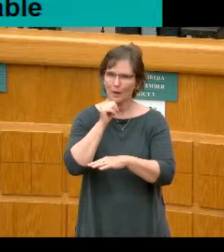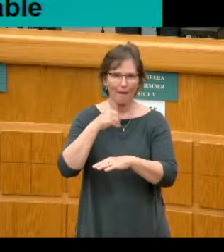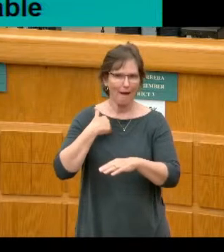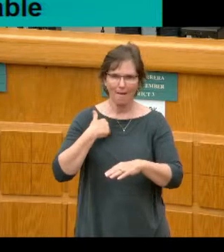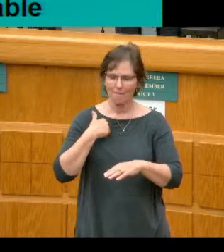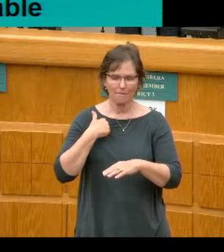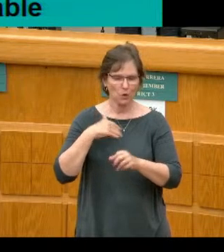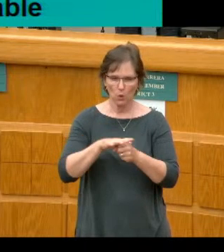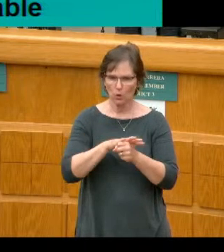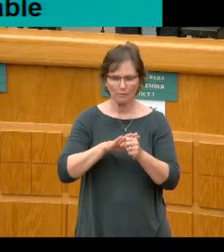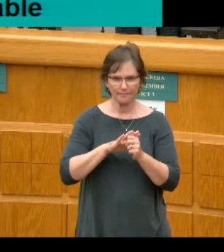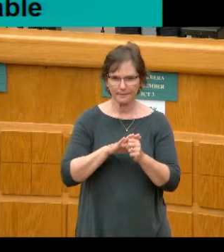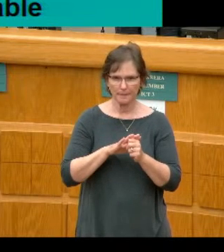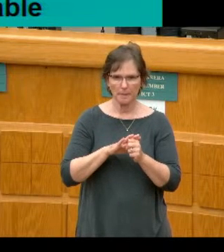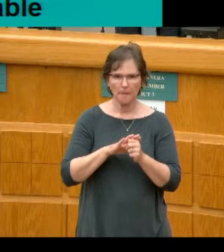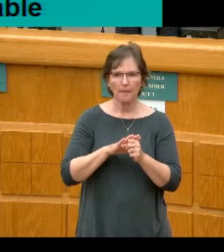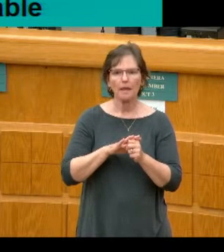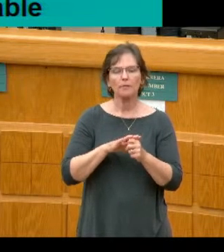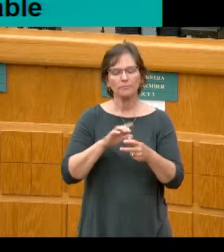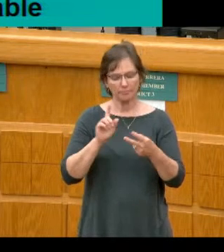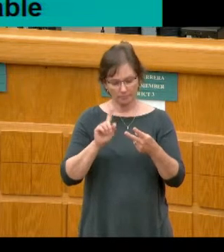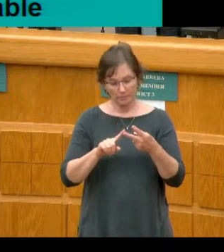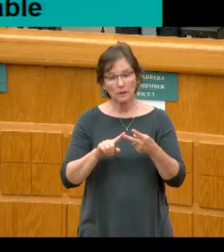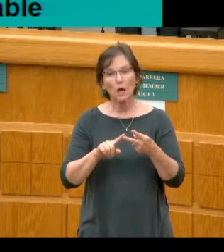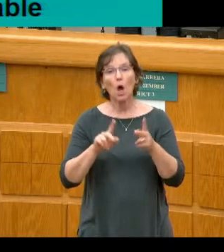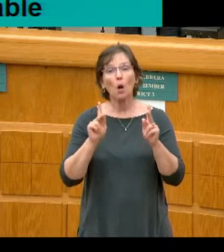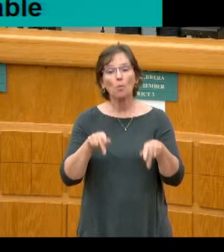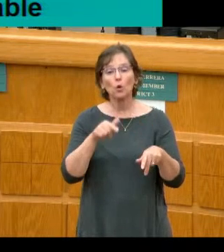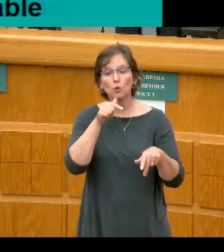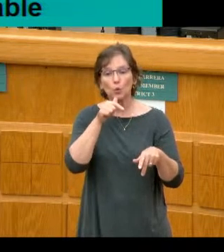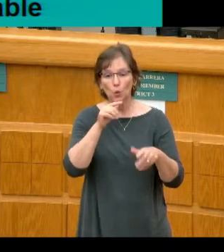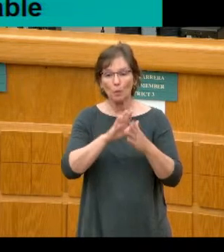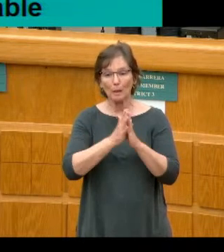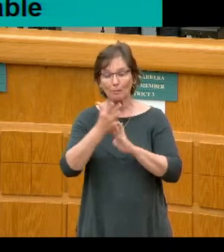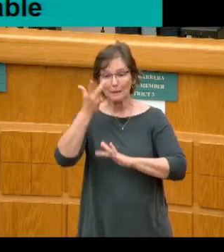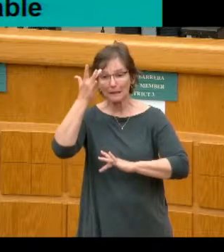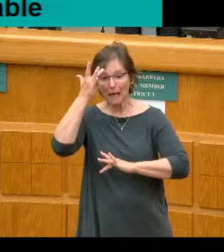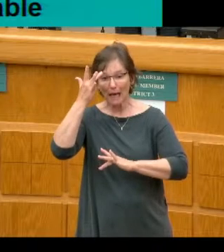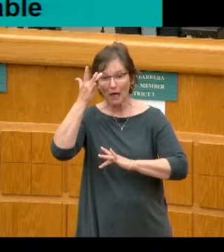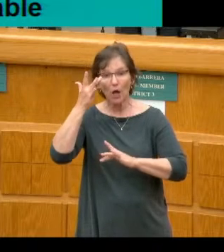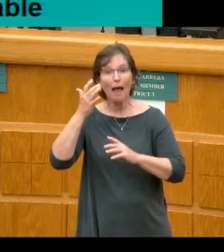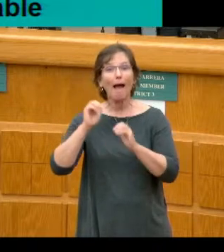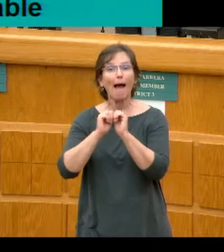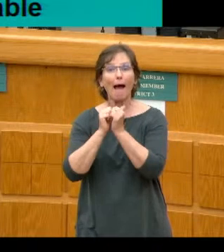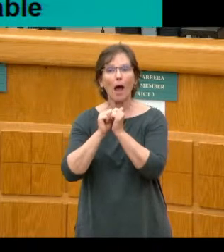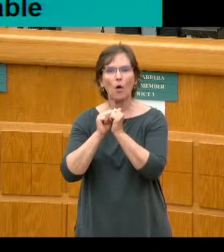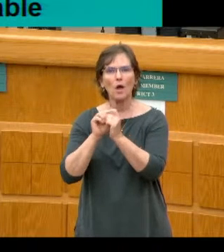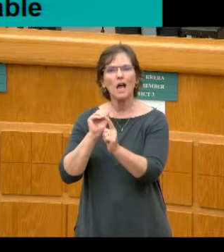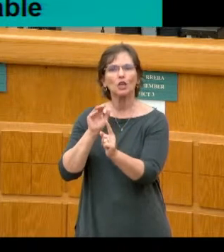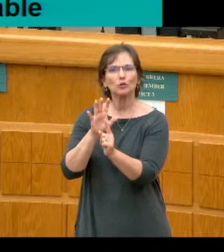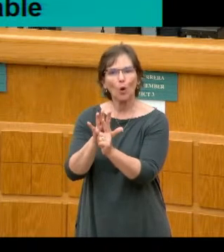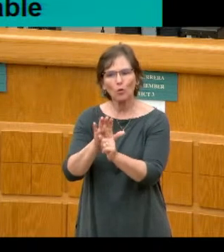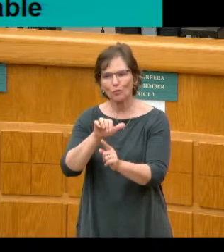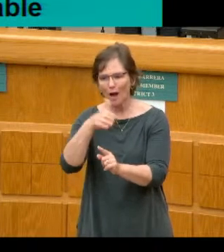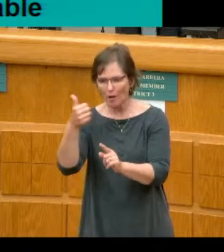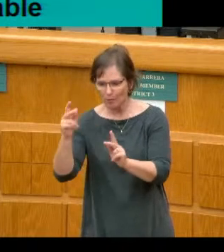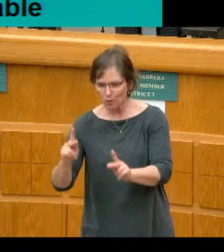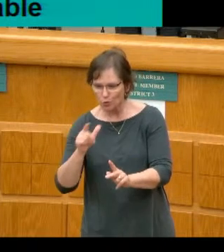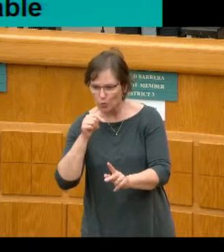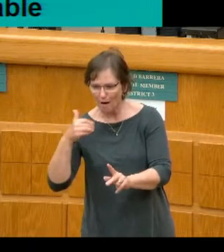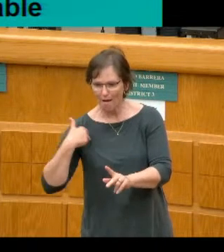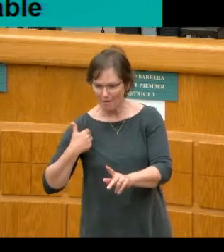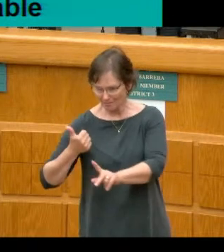slide. Okay. There is no evidence to indicate that our region has yet achieved